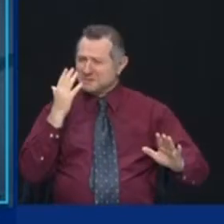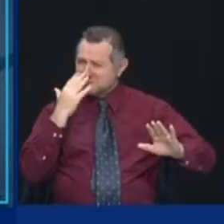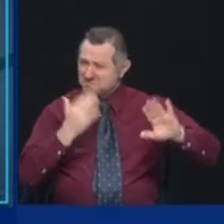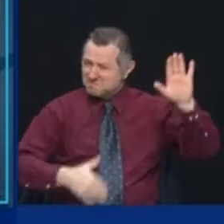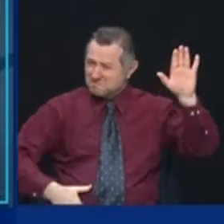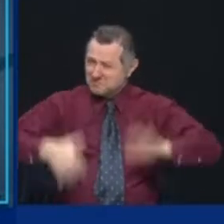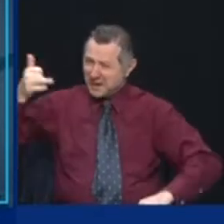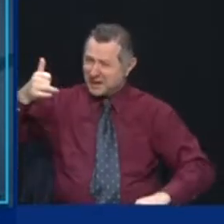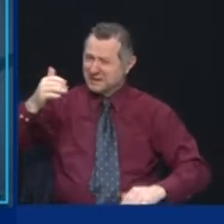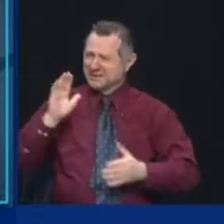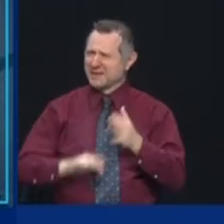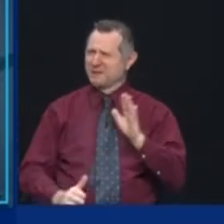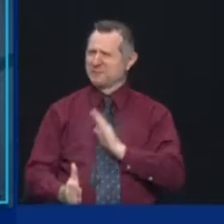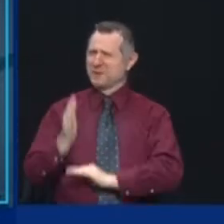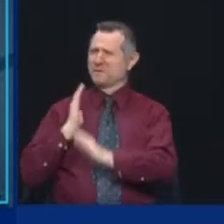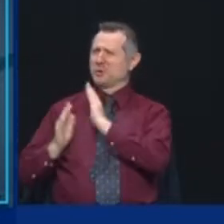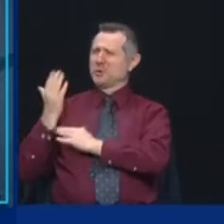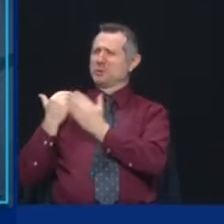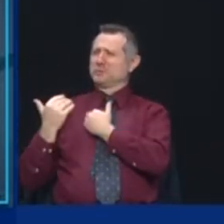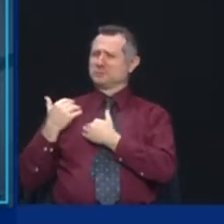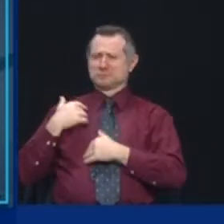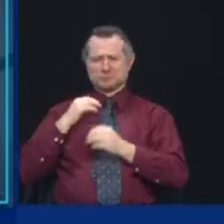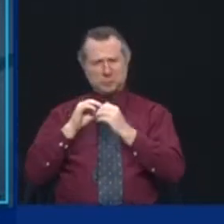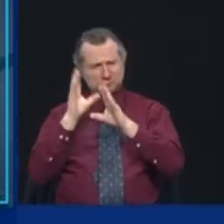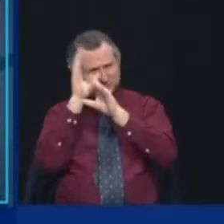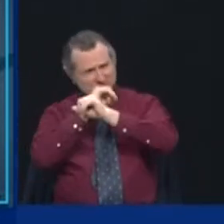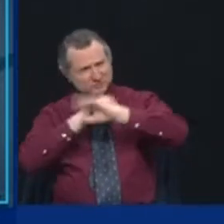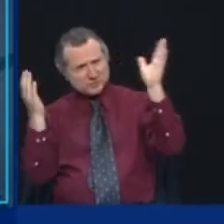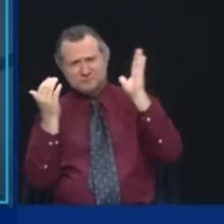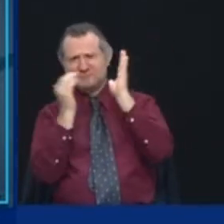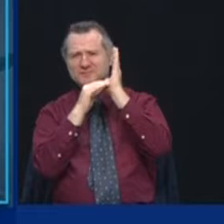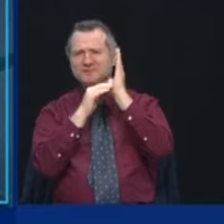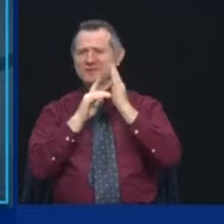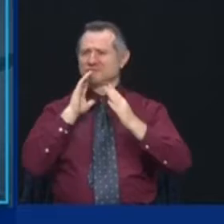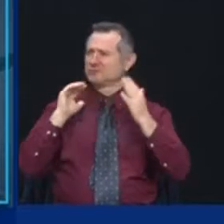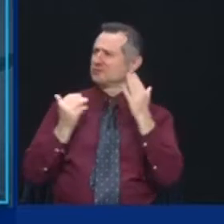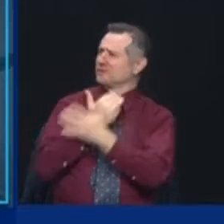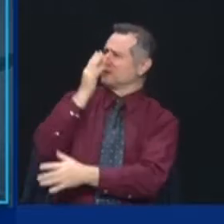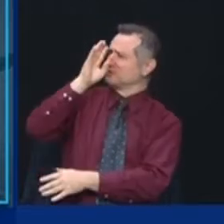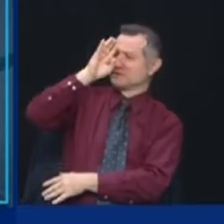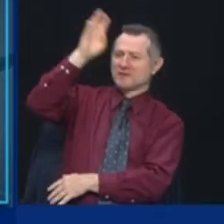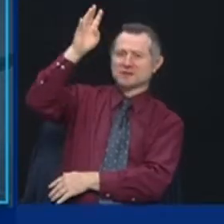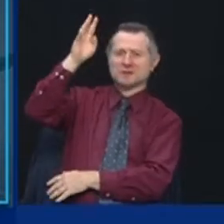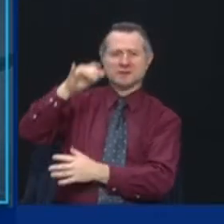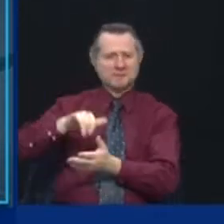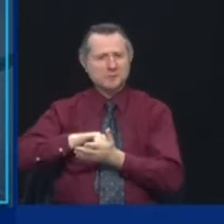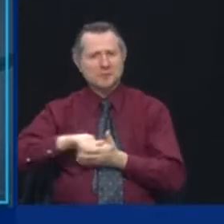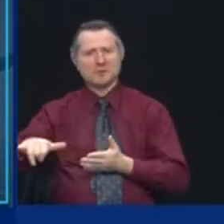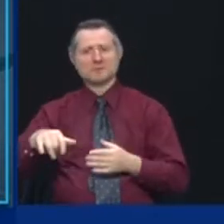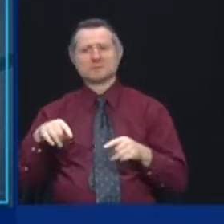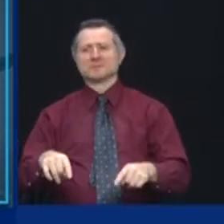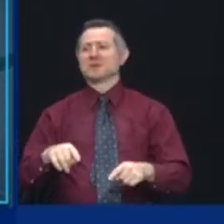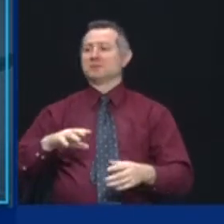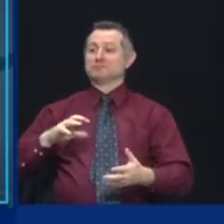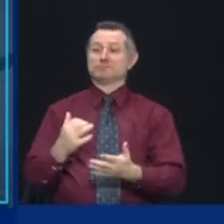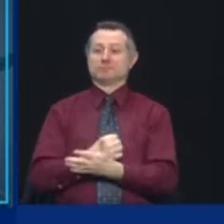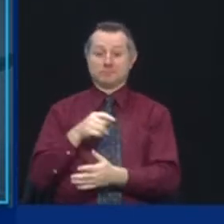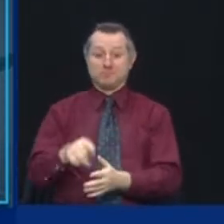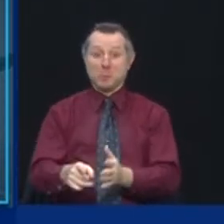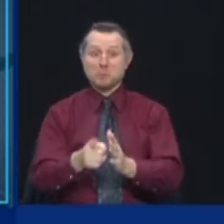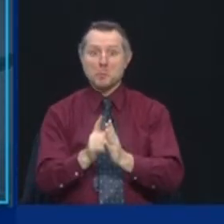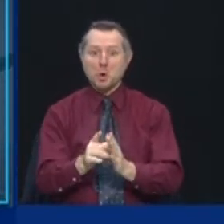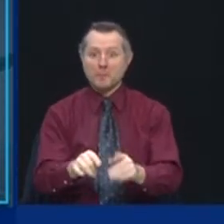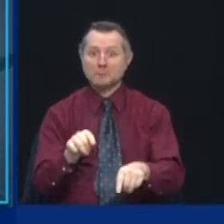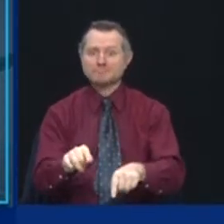to reimagine New York, reinvent New York, rebuild New York. Take this as a moment of opportunity to